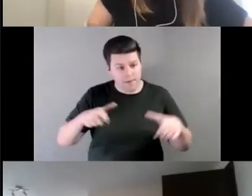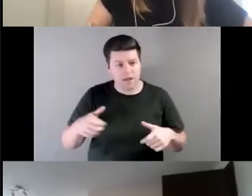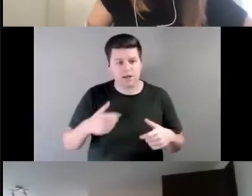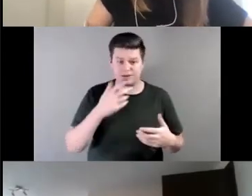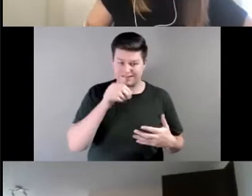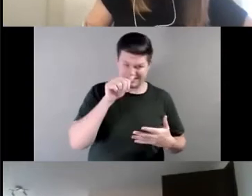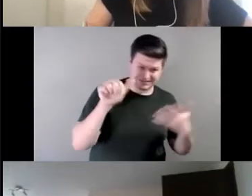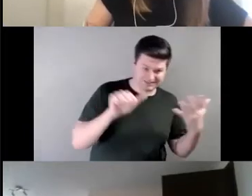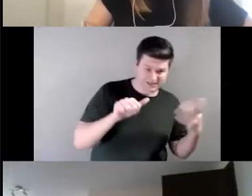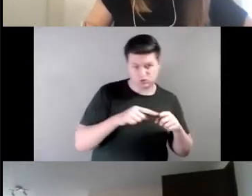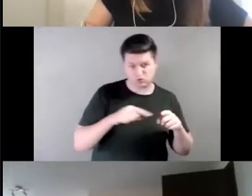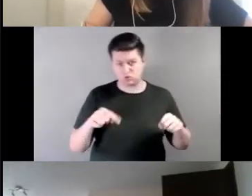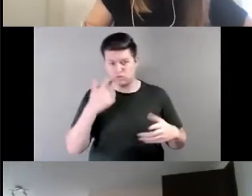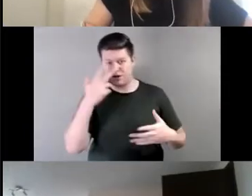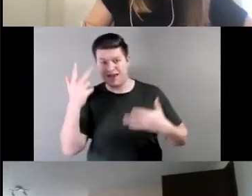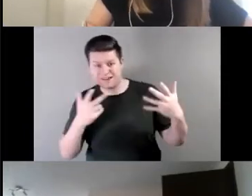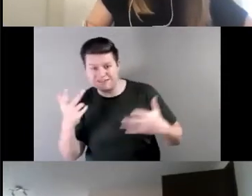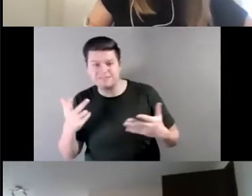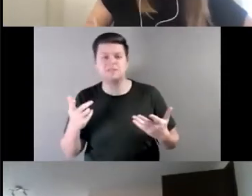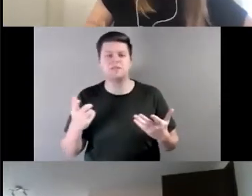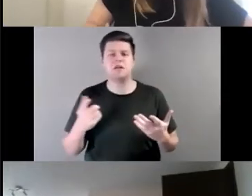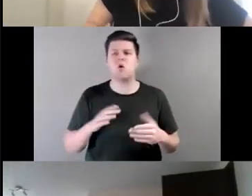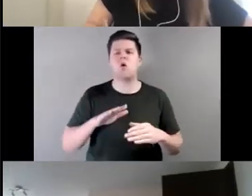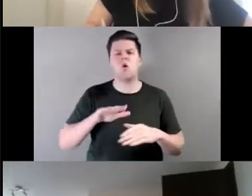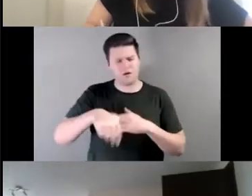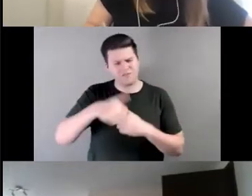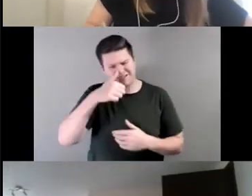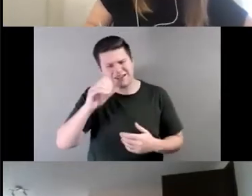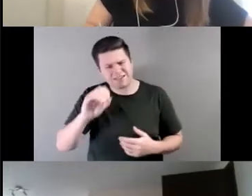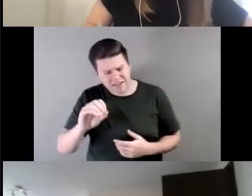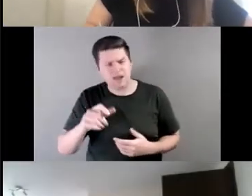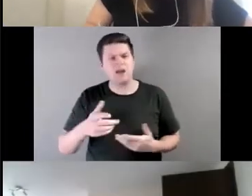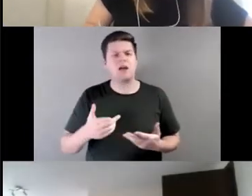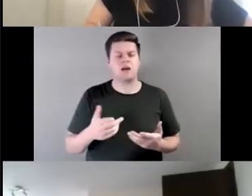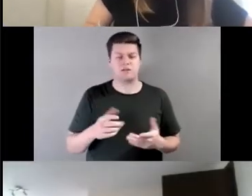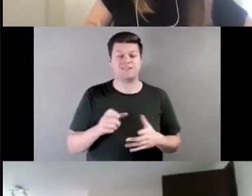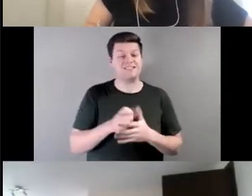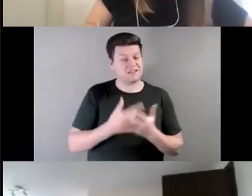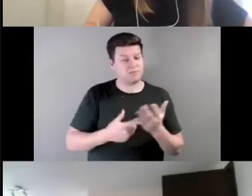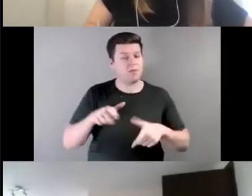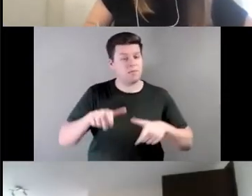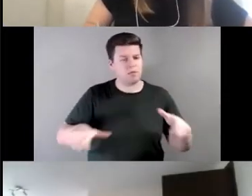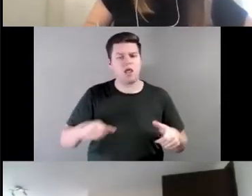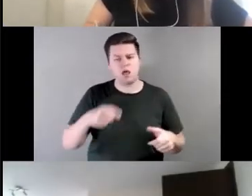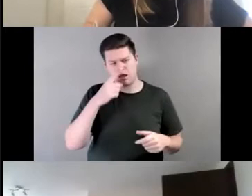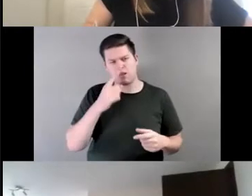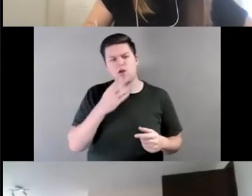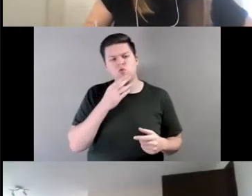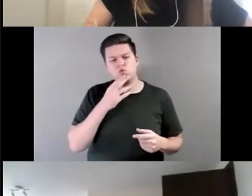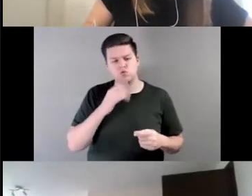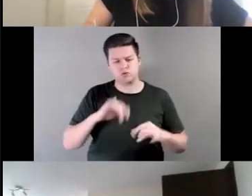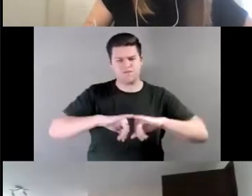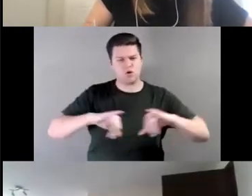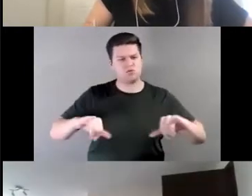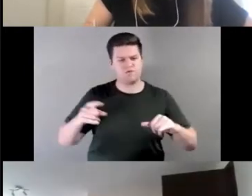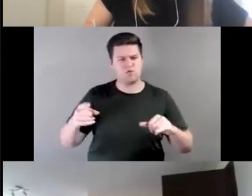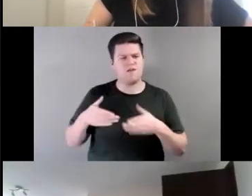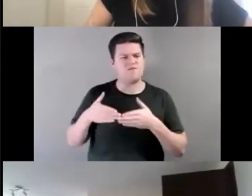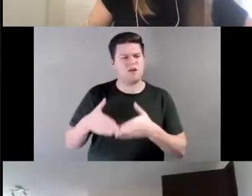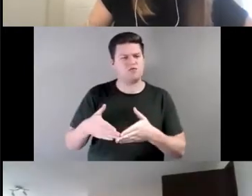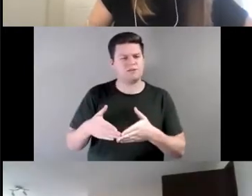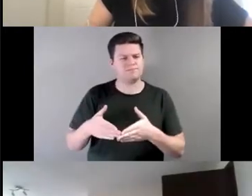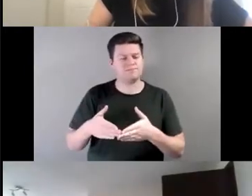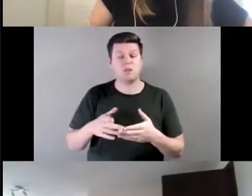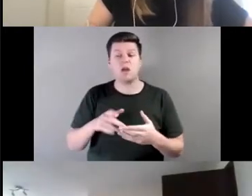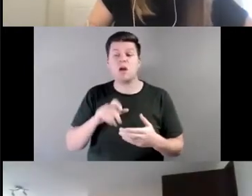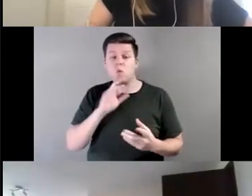also over 60s, and disabled people are entitled to these ferry vouchers. They provide 2